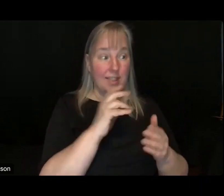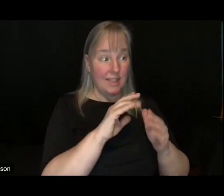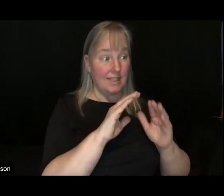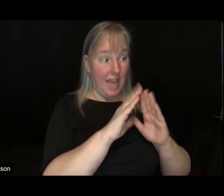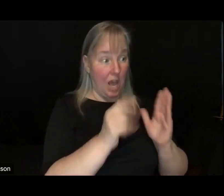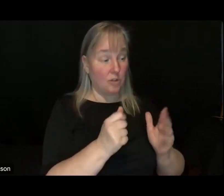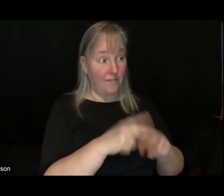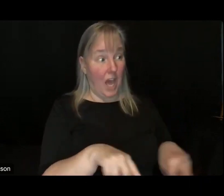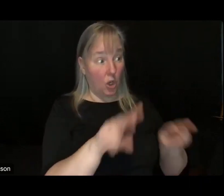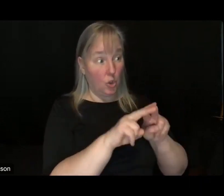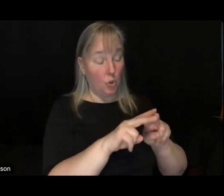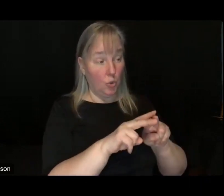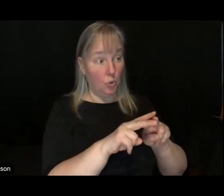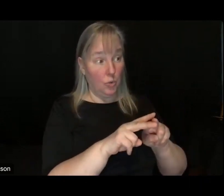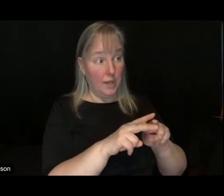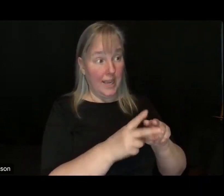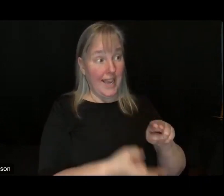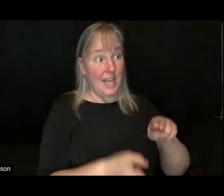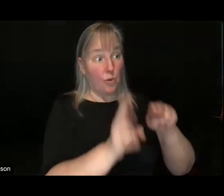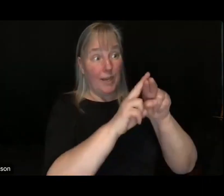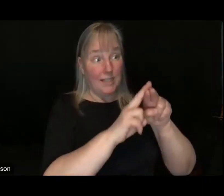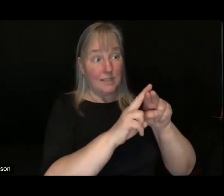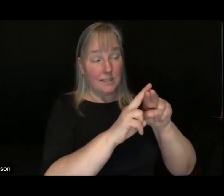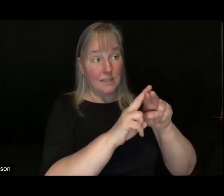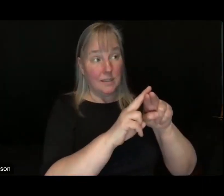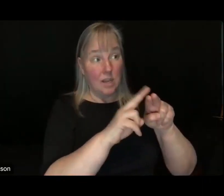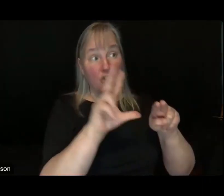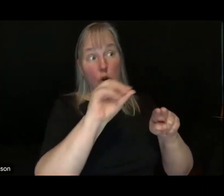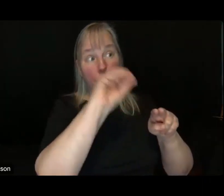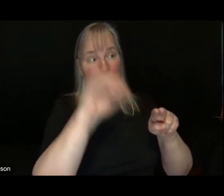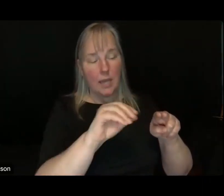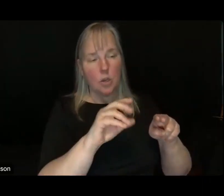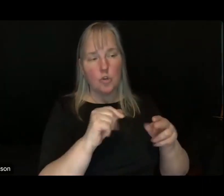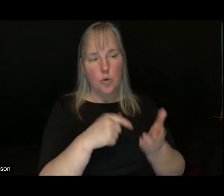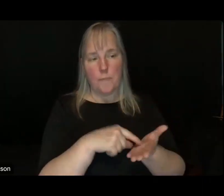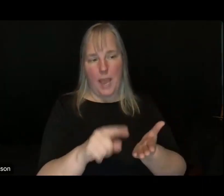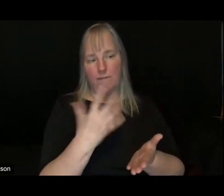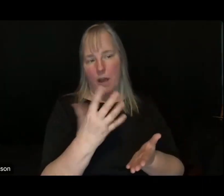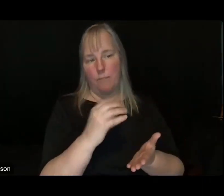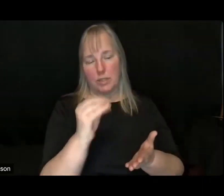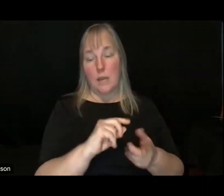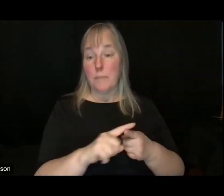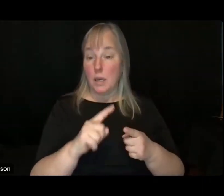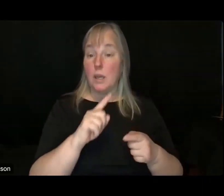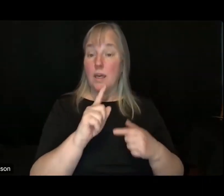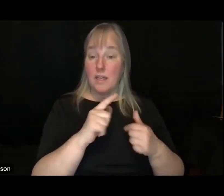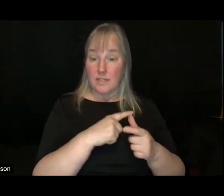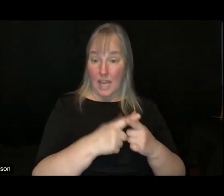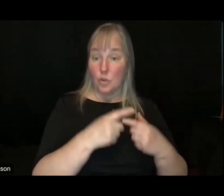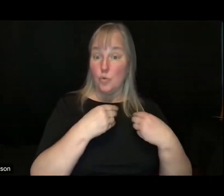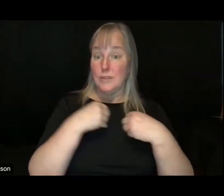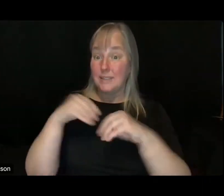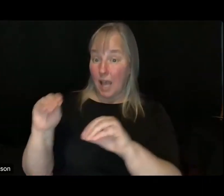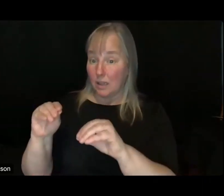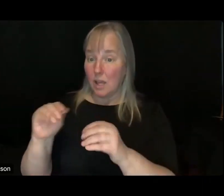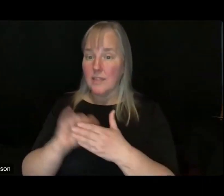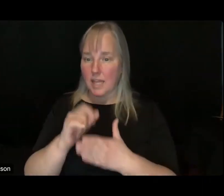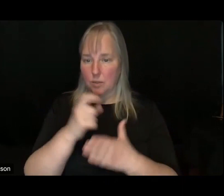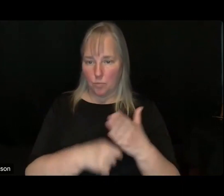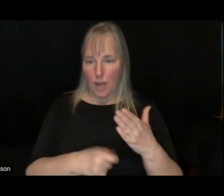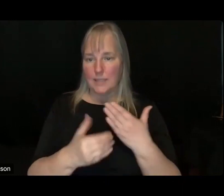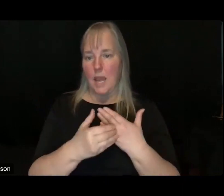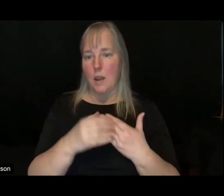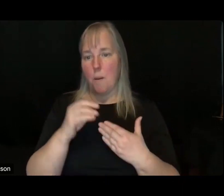5% of gross of county tax on that. When you sell it, then it will be priced at market level. Then the tax